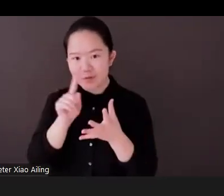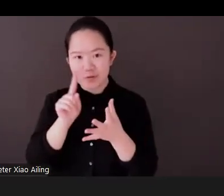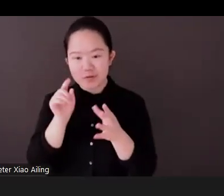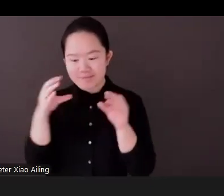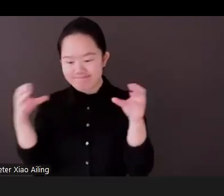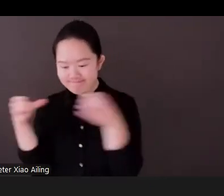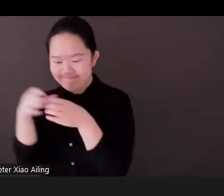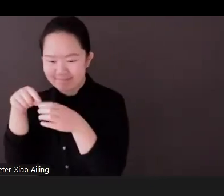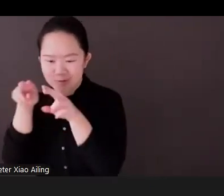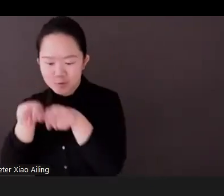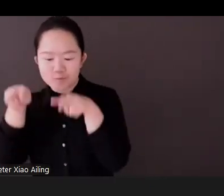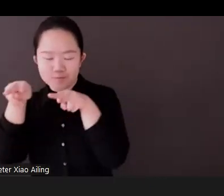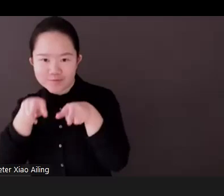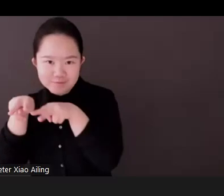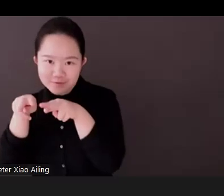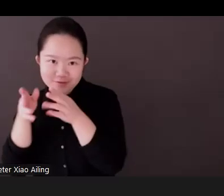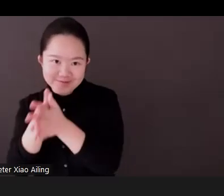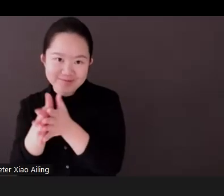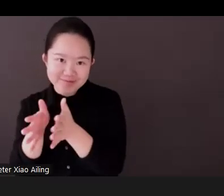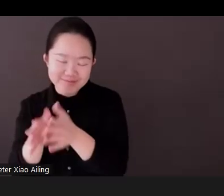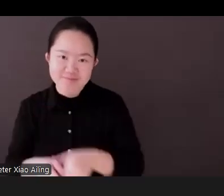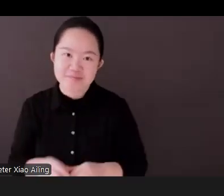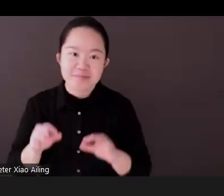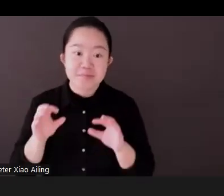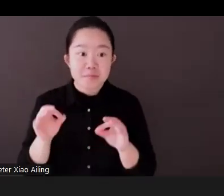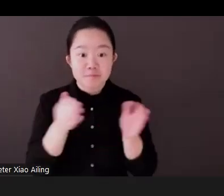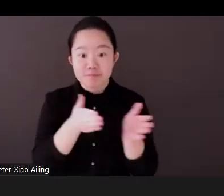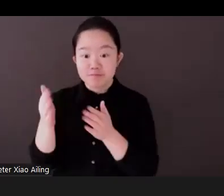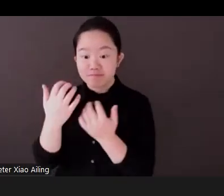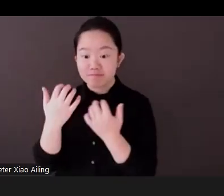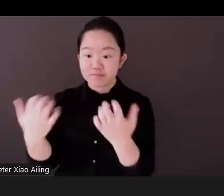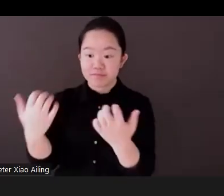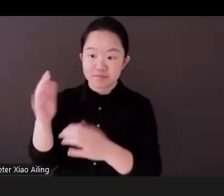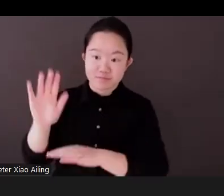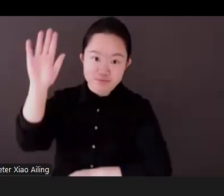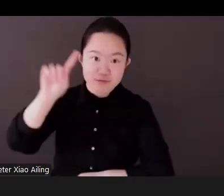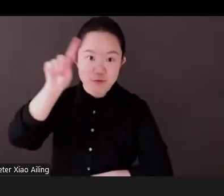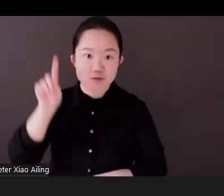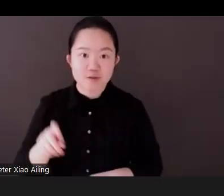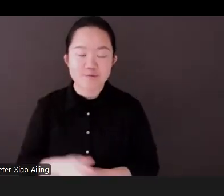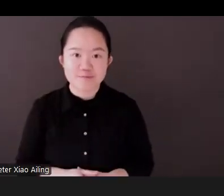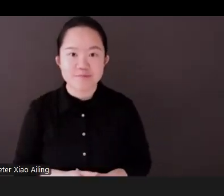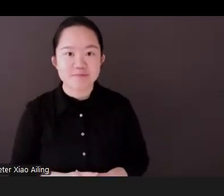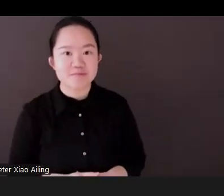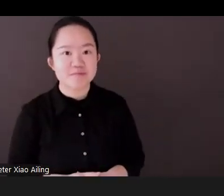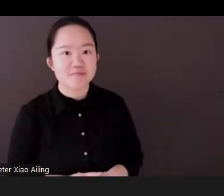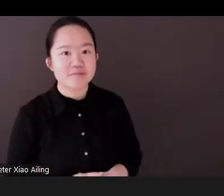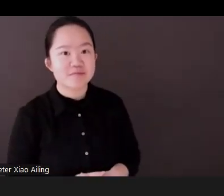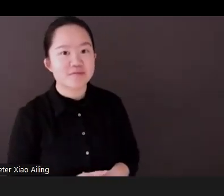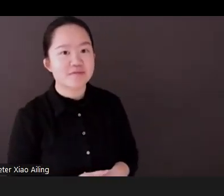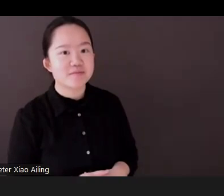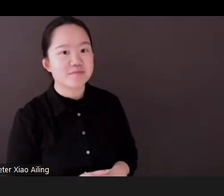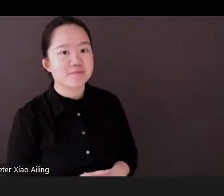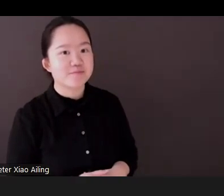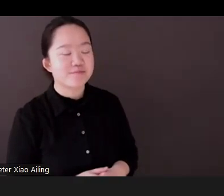Please state your name. Hello, my name's Alex from H&M, and I'm interested in how